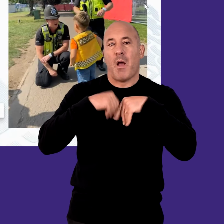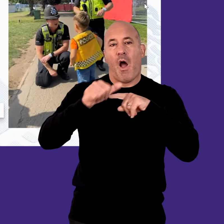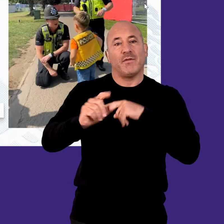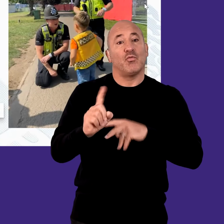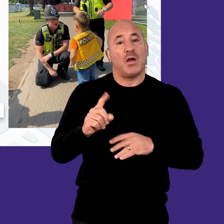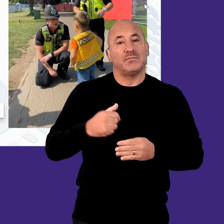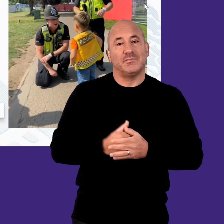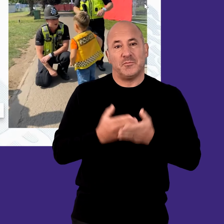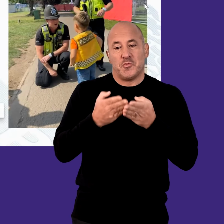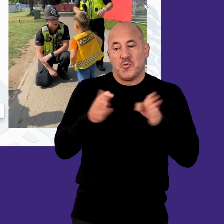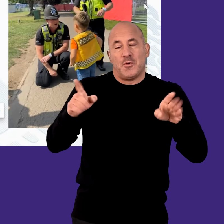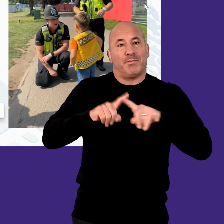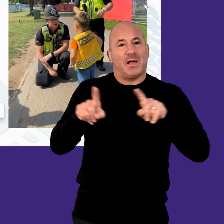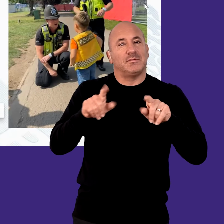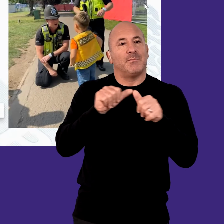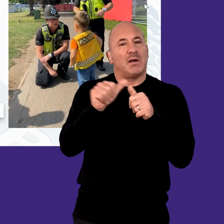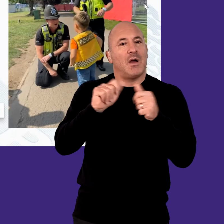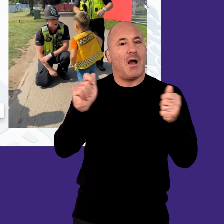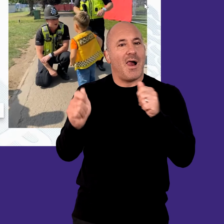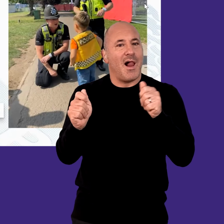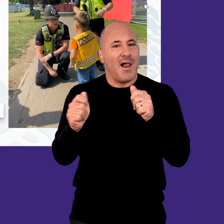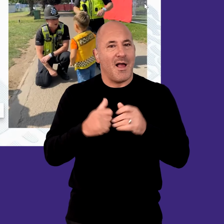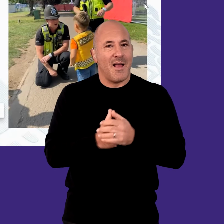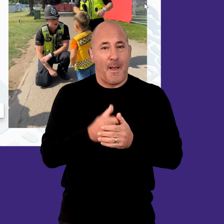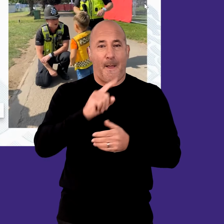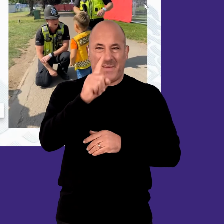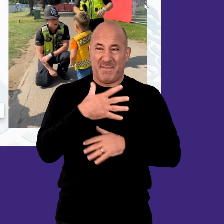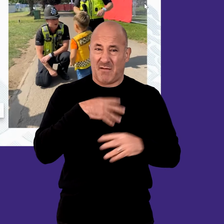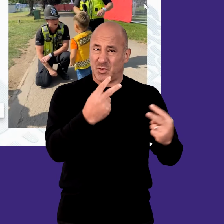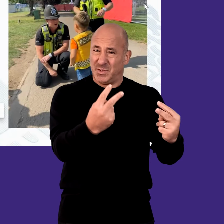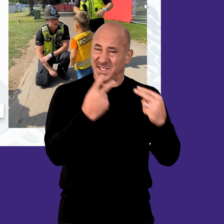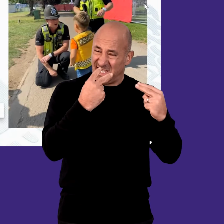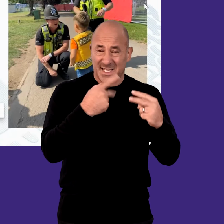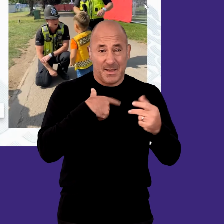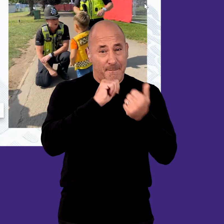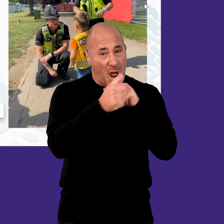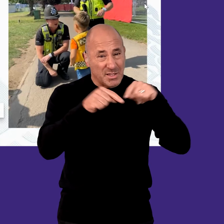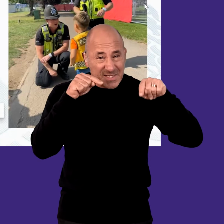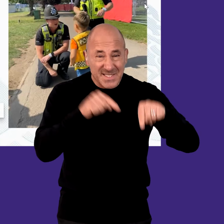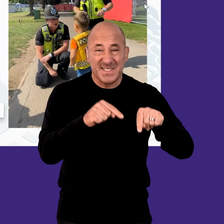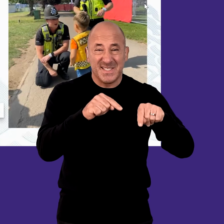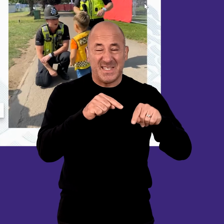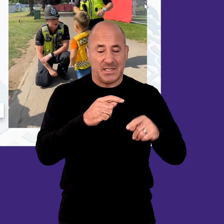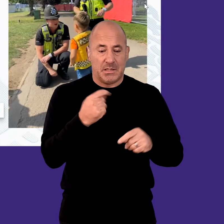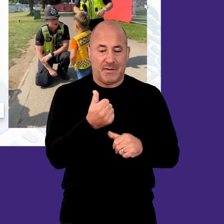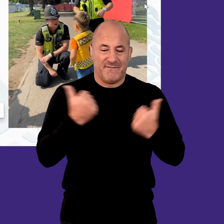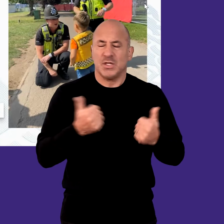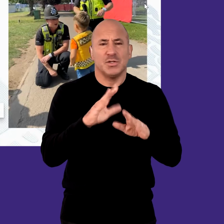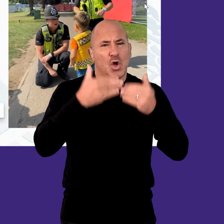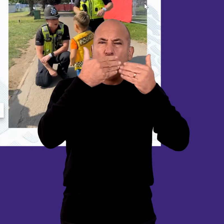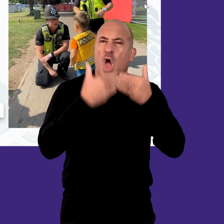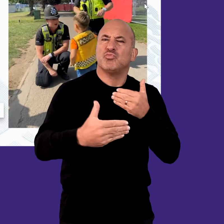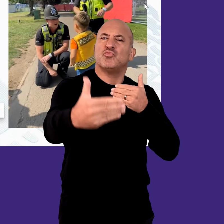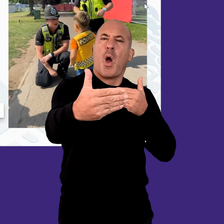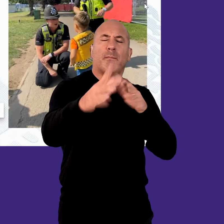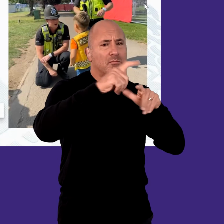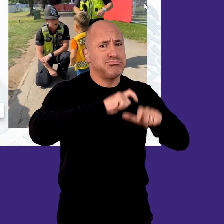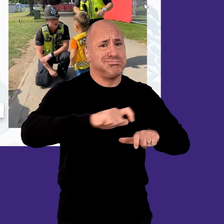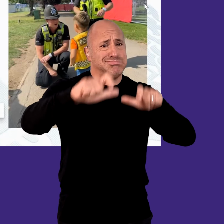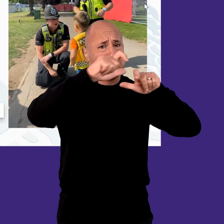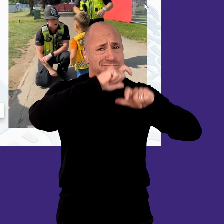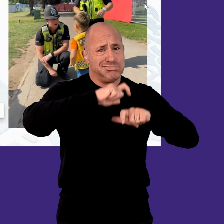with that, for that broader and wider change. And that is what people will need to see as a result of this partnership, which is a longer term piece of